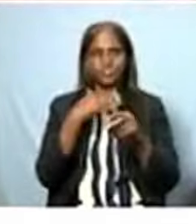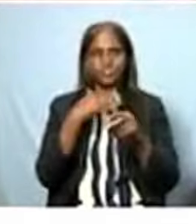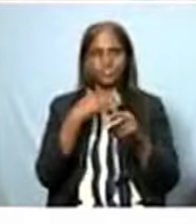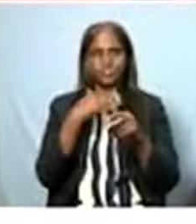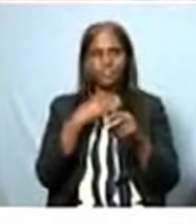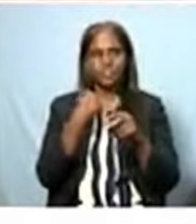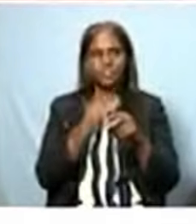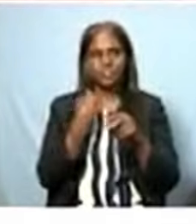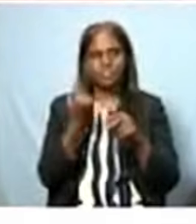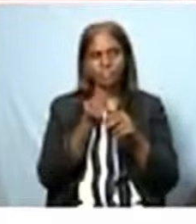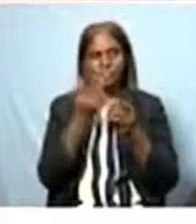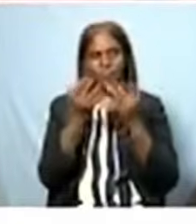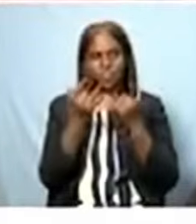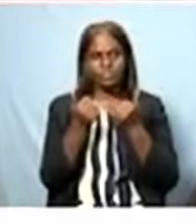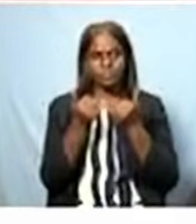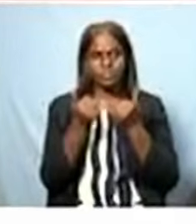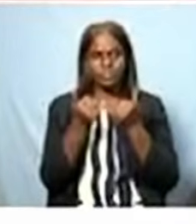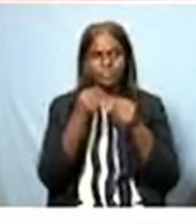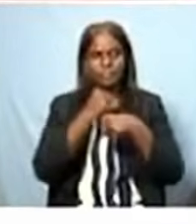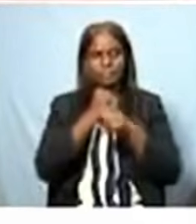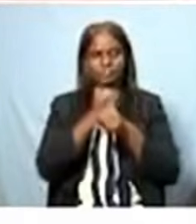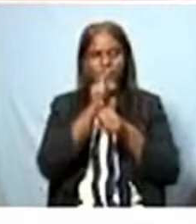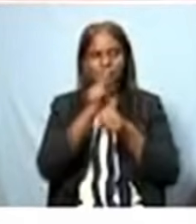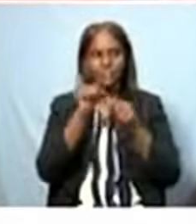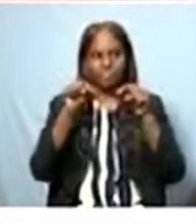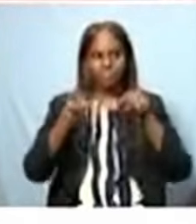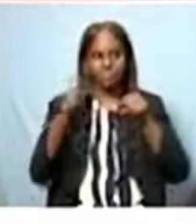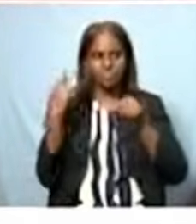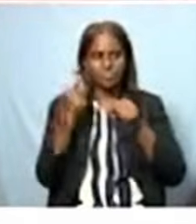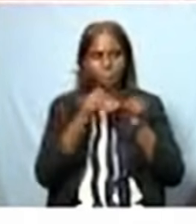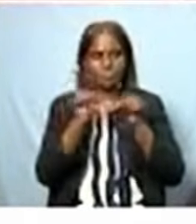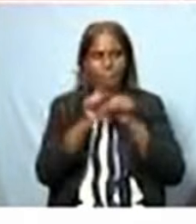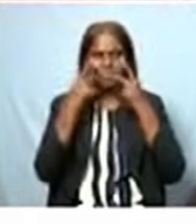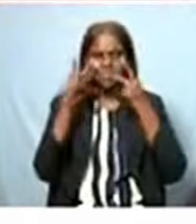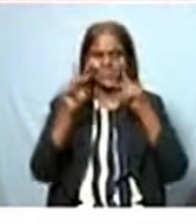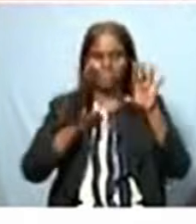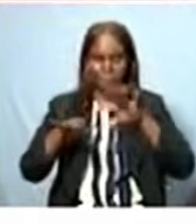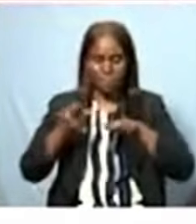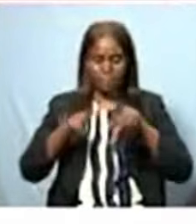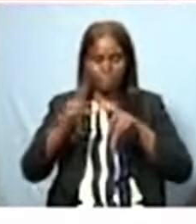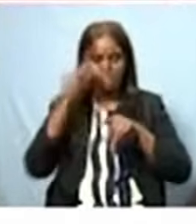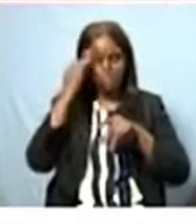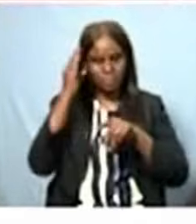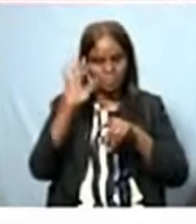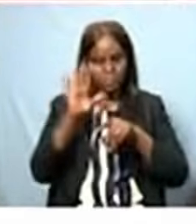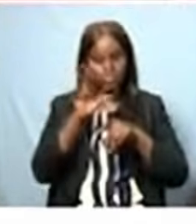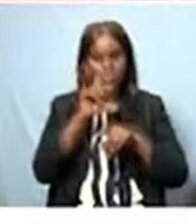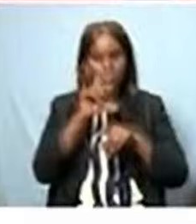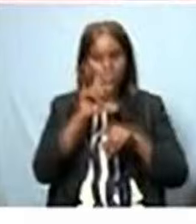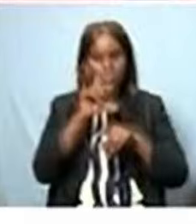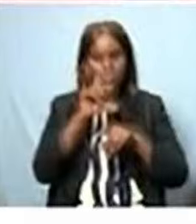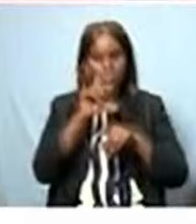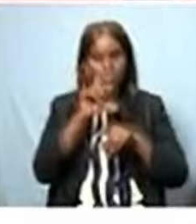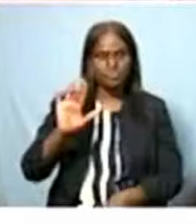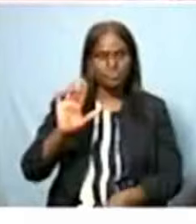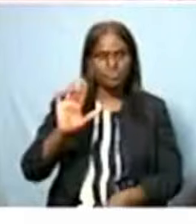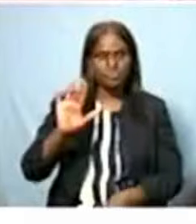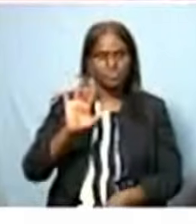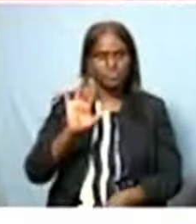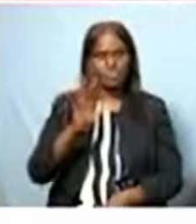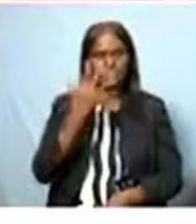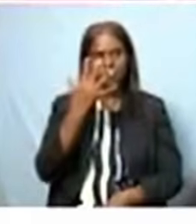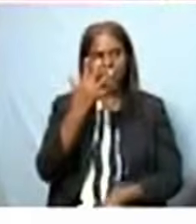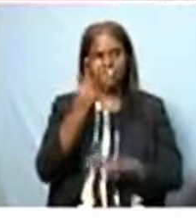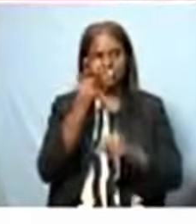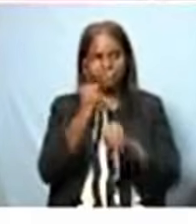I want to make sure that the House, the public know that this ban was 5